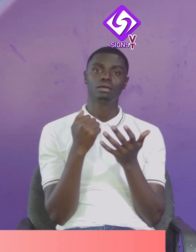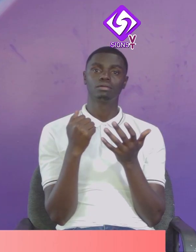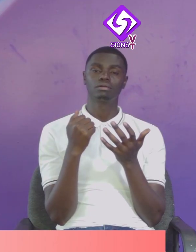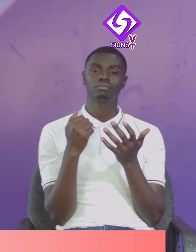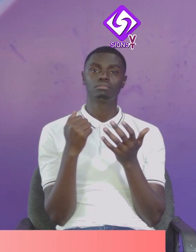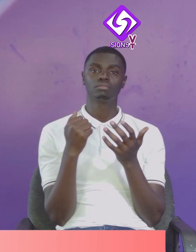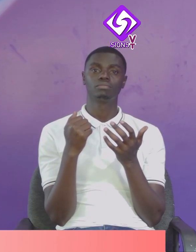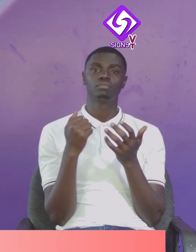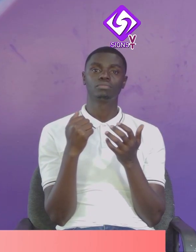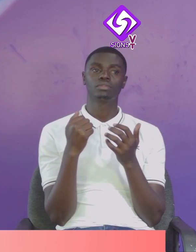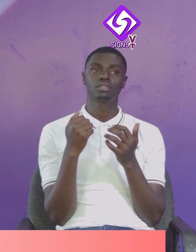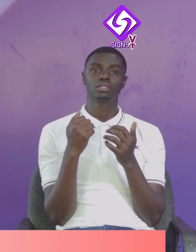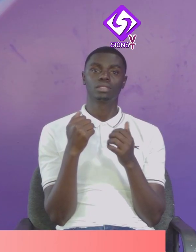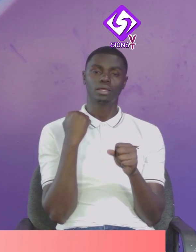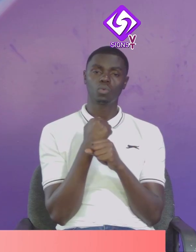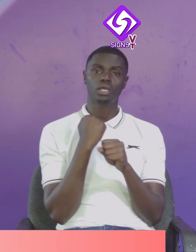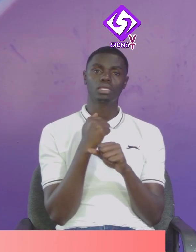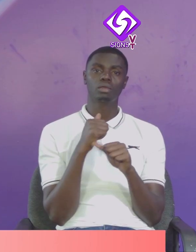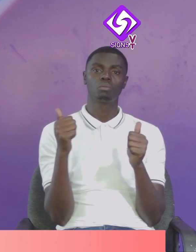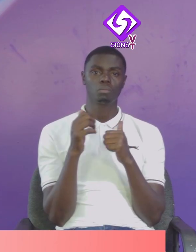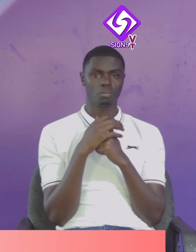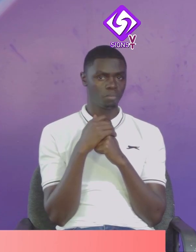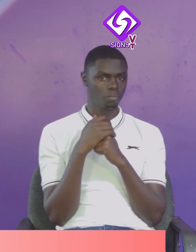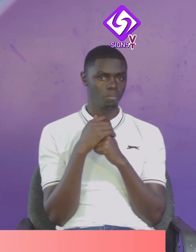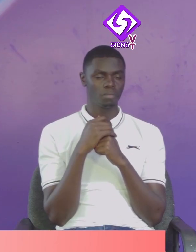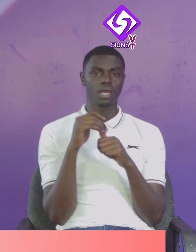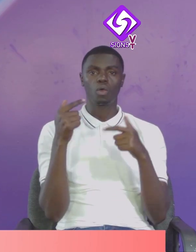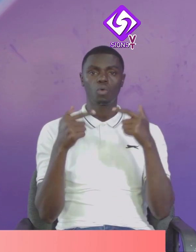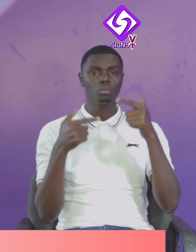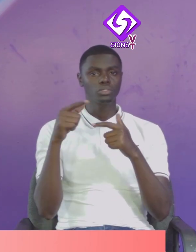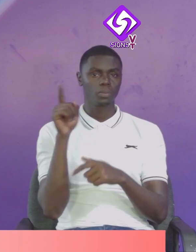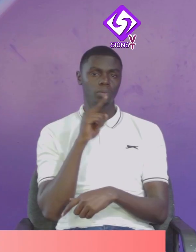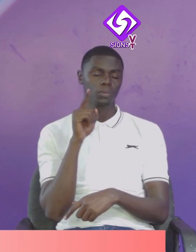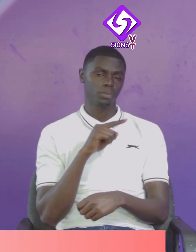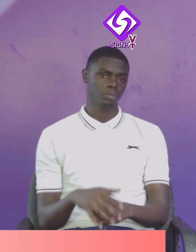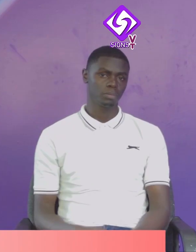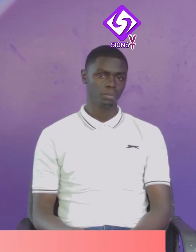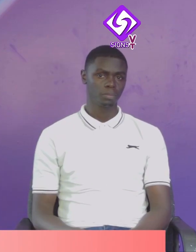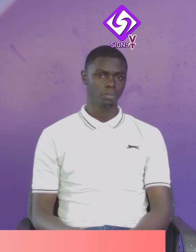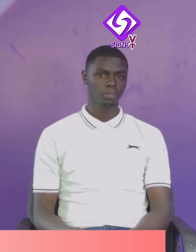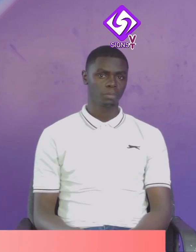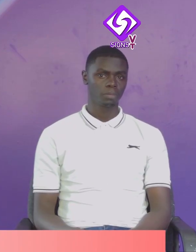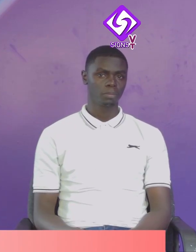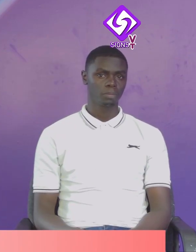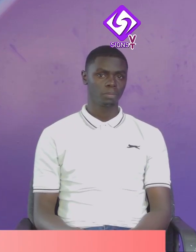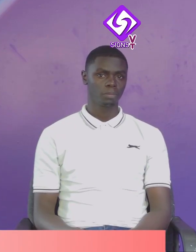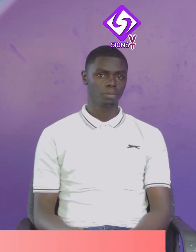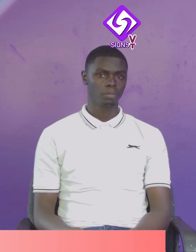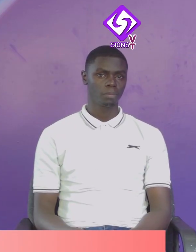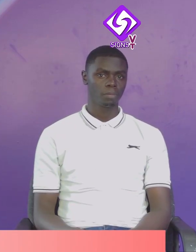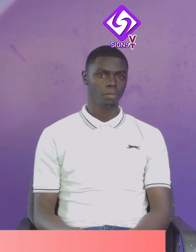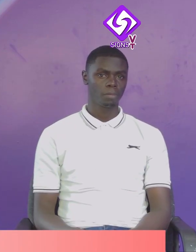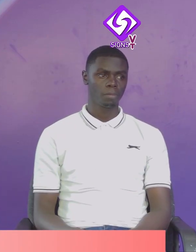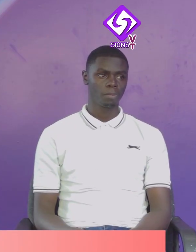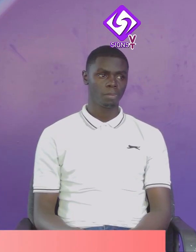giving the first team, that is Gor Mahia, Right. a stiff competition for the top spot. Yes. And I can say, despite